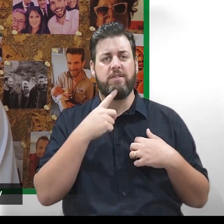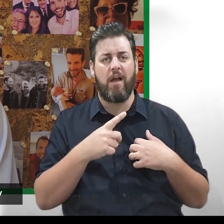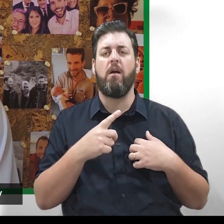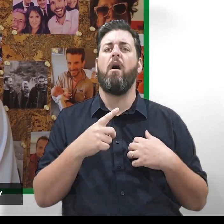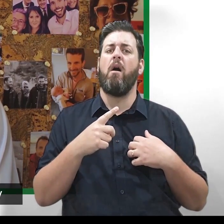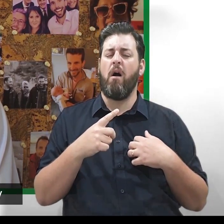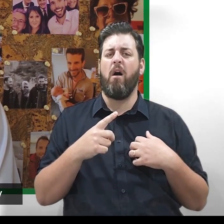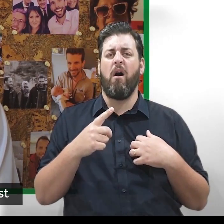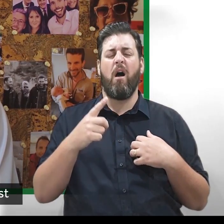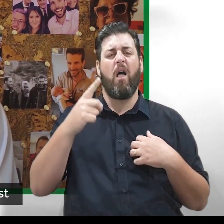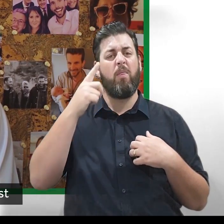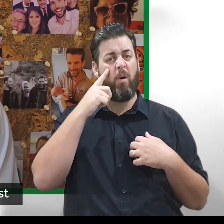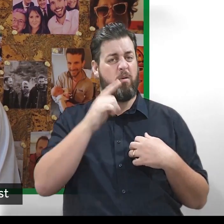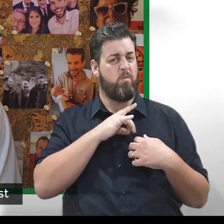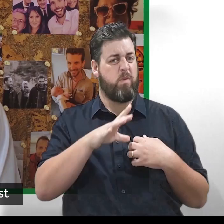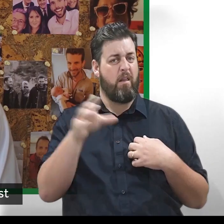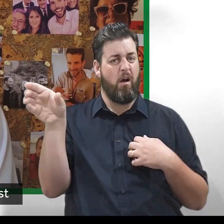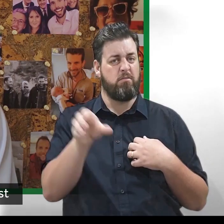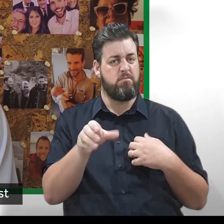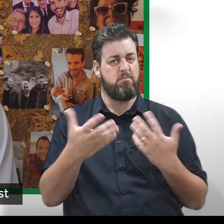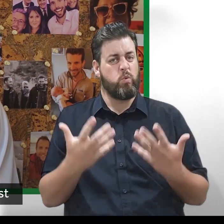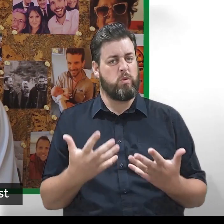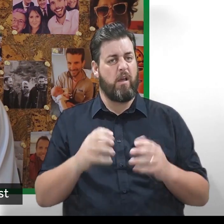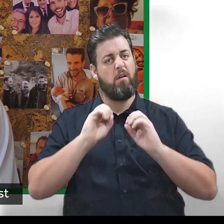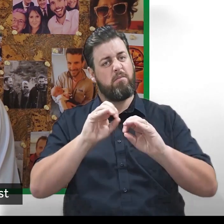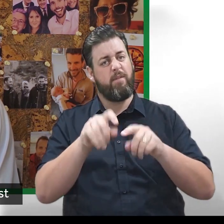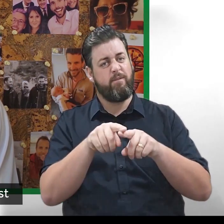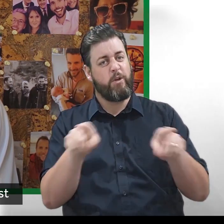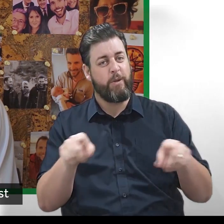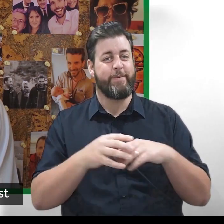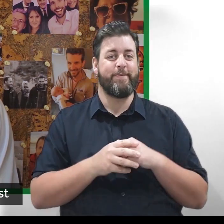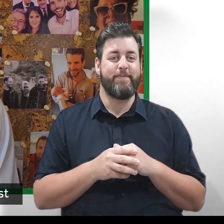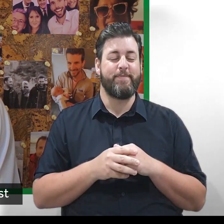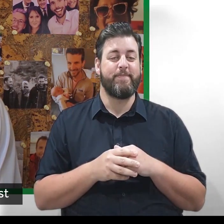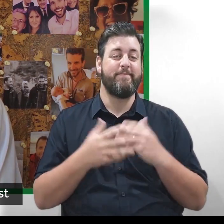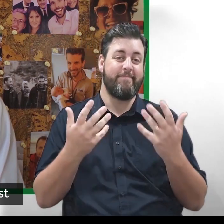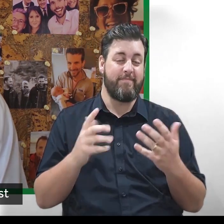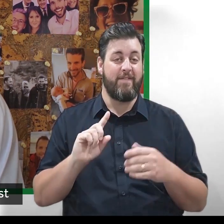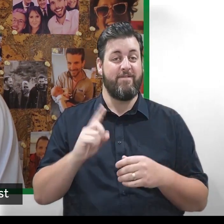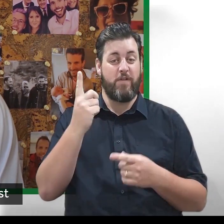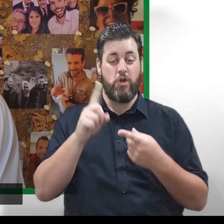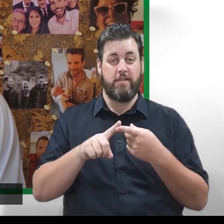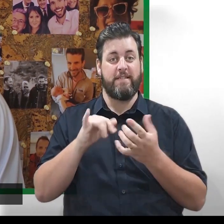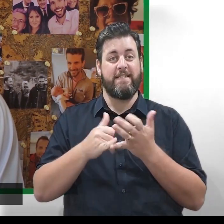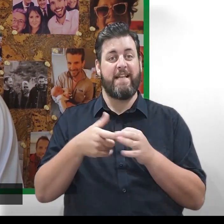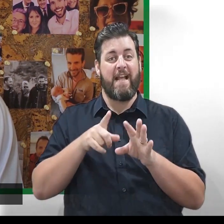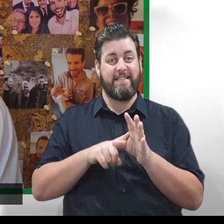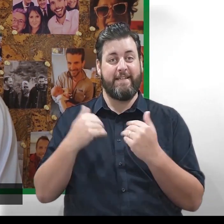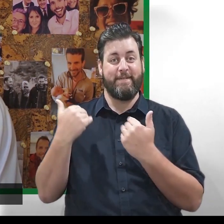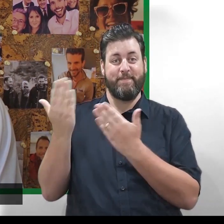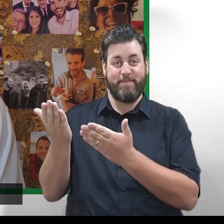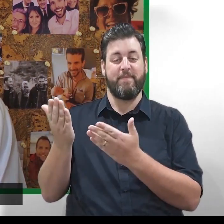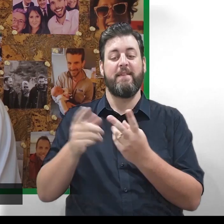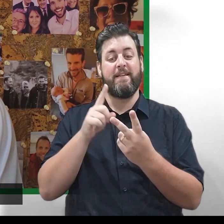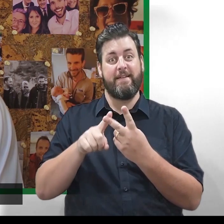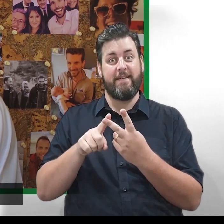that Beth had to say to those pupils. I wanted to share her message with all of you. So first of all, let's hand over to